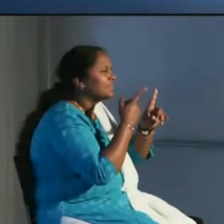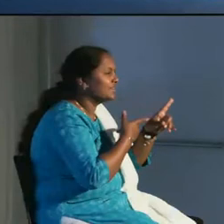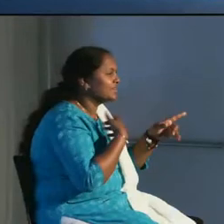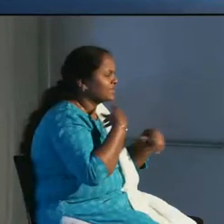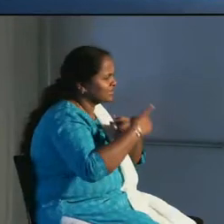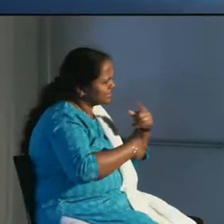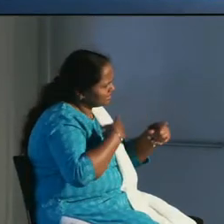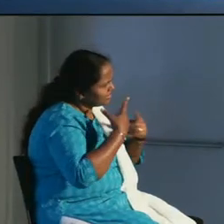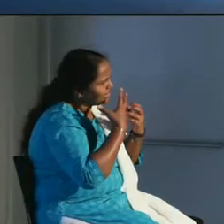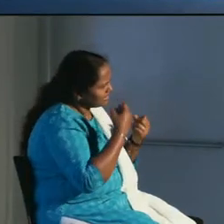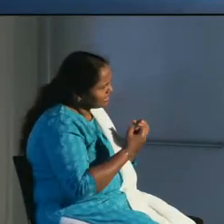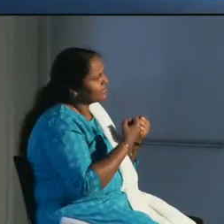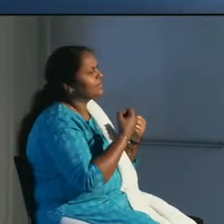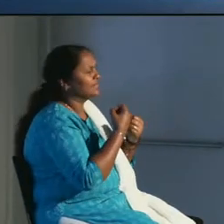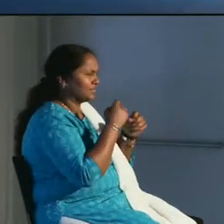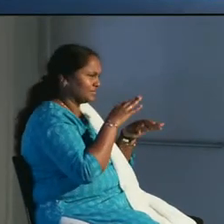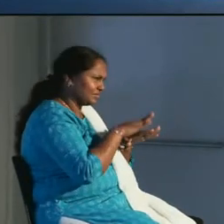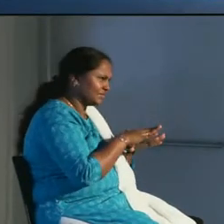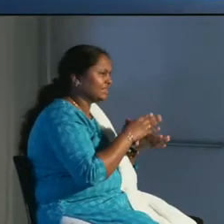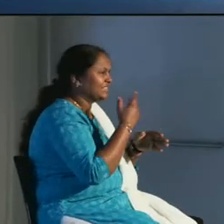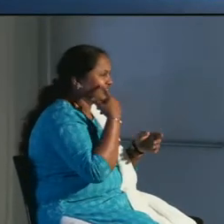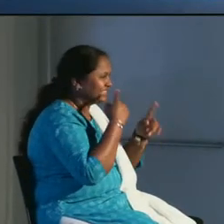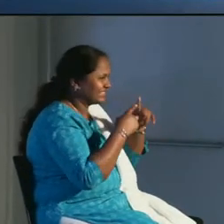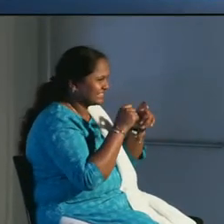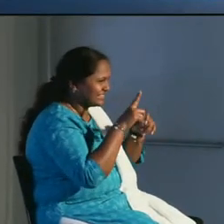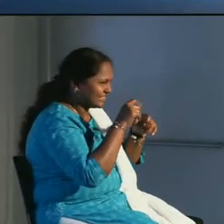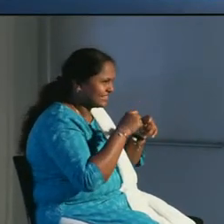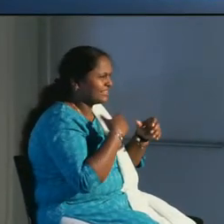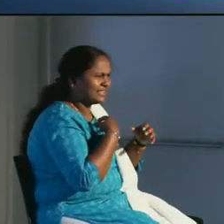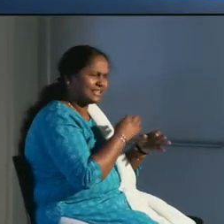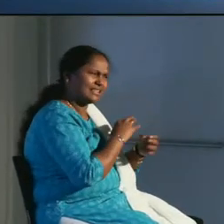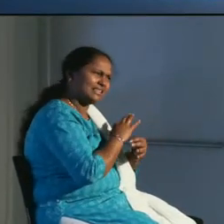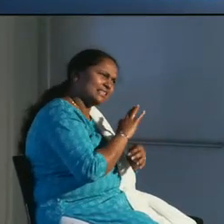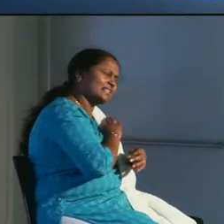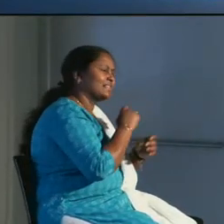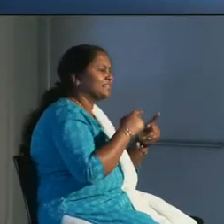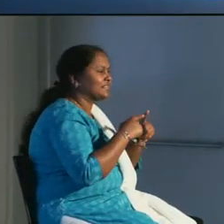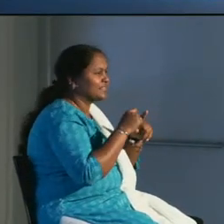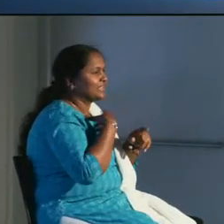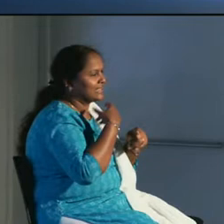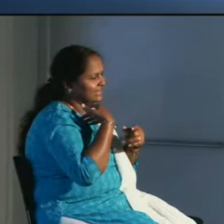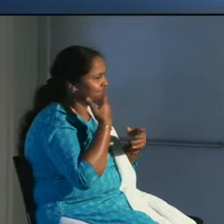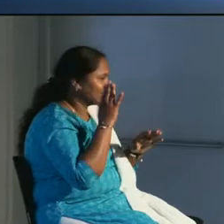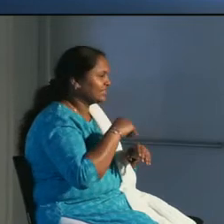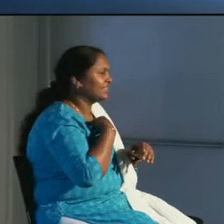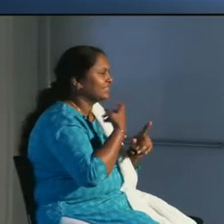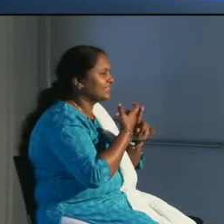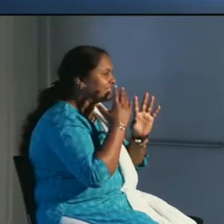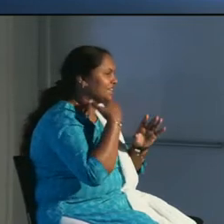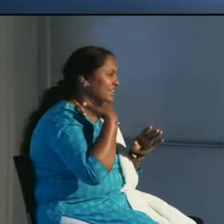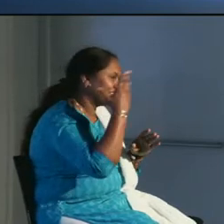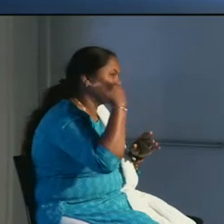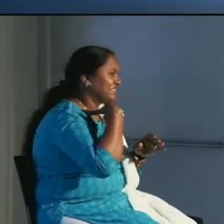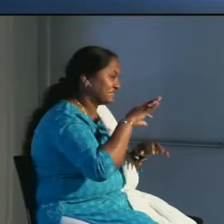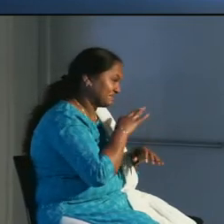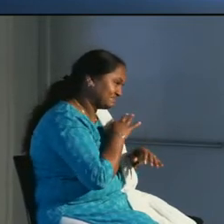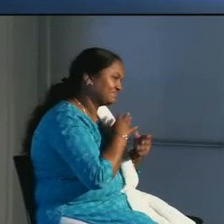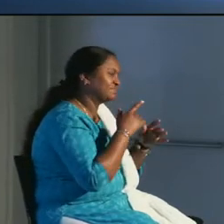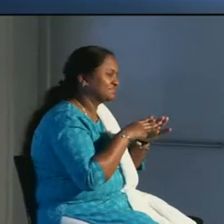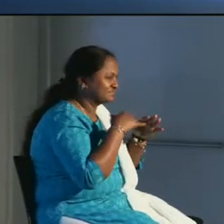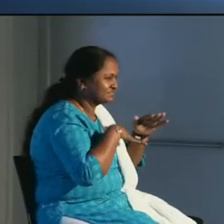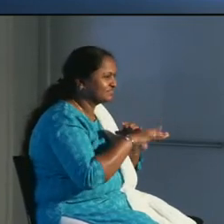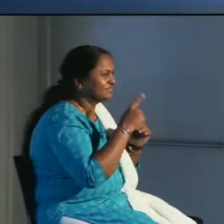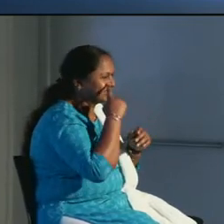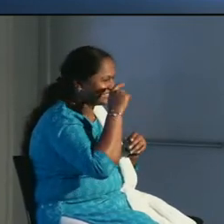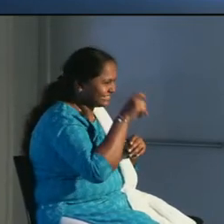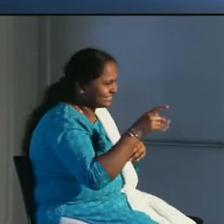by and have a fish thali, and I love fish, and it's one of those things that I can't resist when I'm in Kerala. And the guy who, you go to the same